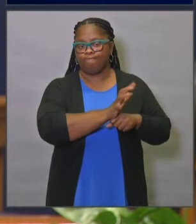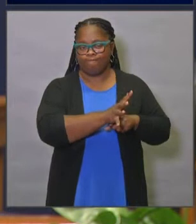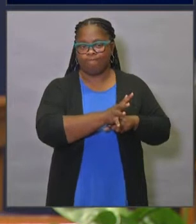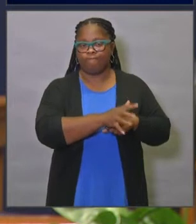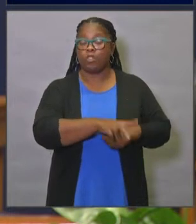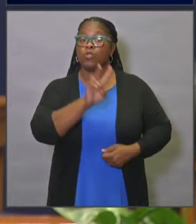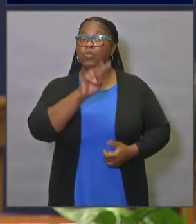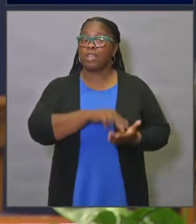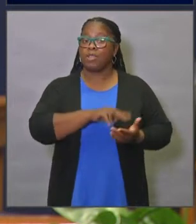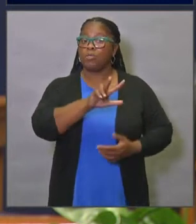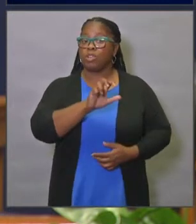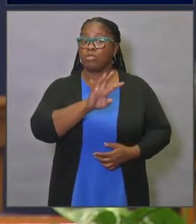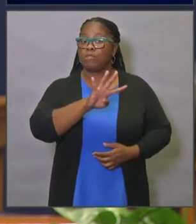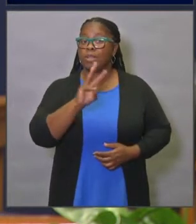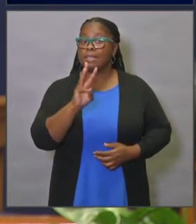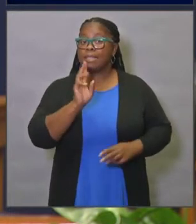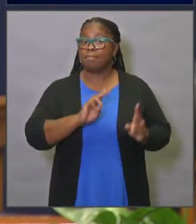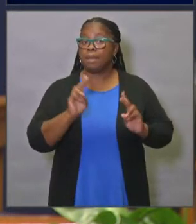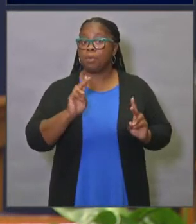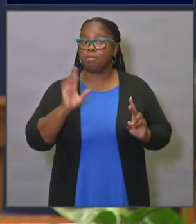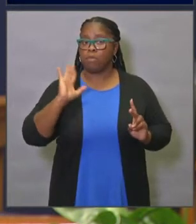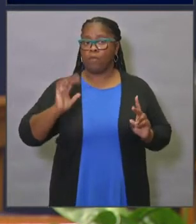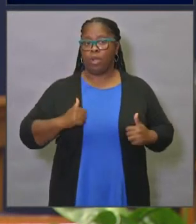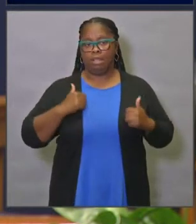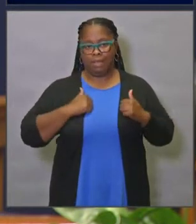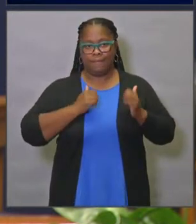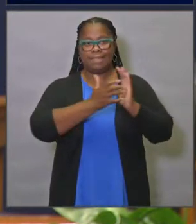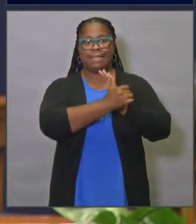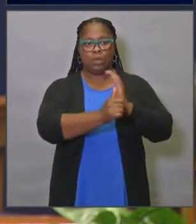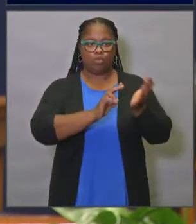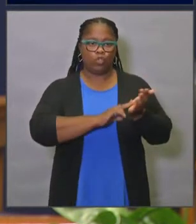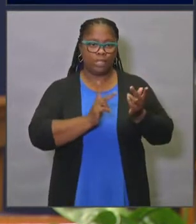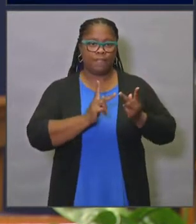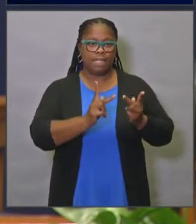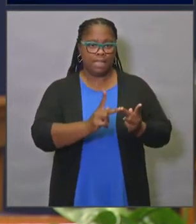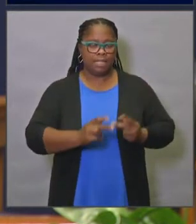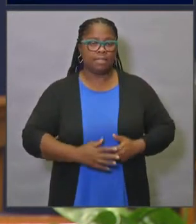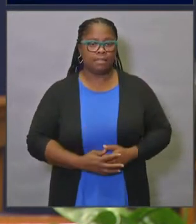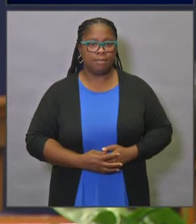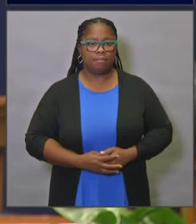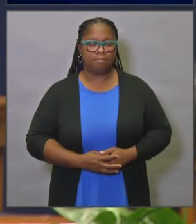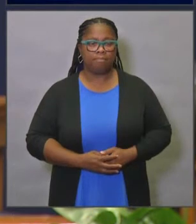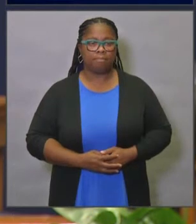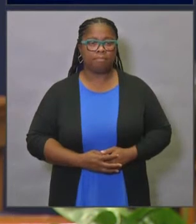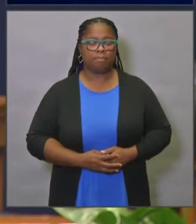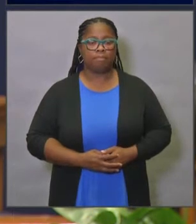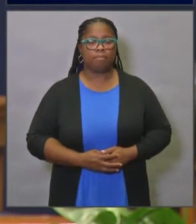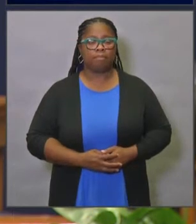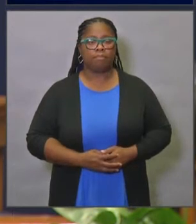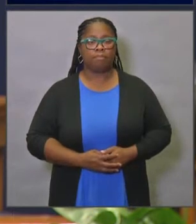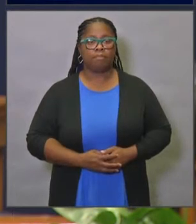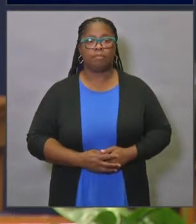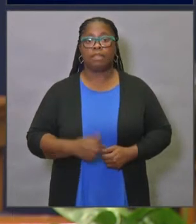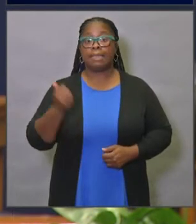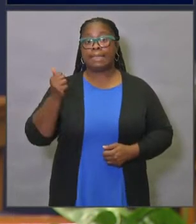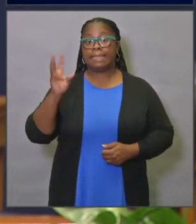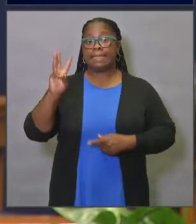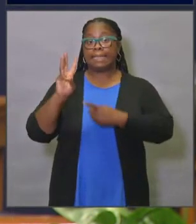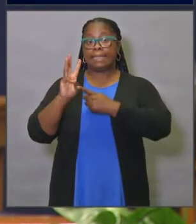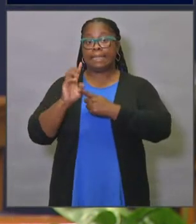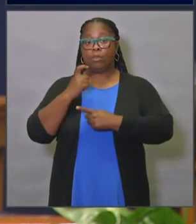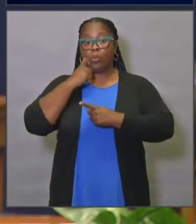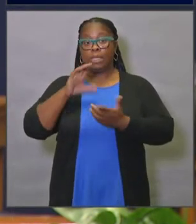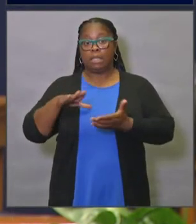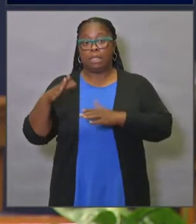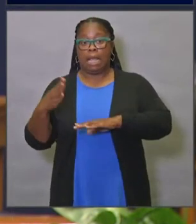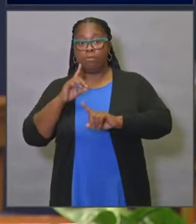2,346 of these people who died in institutional settings resided in skilled nursing facilities. Of the 16 newly reported deaths